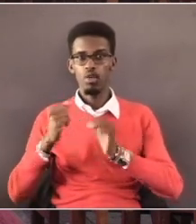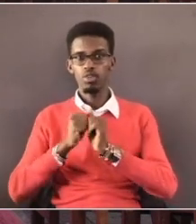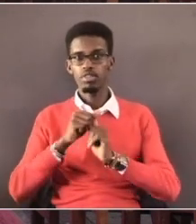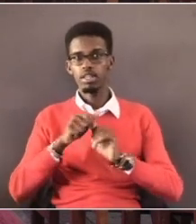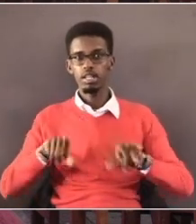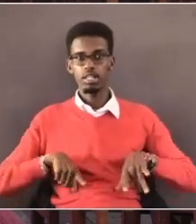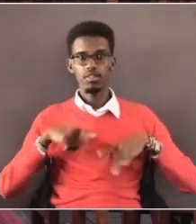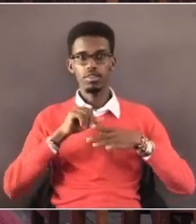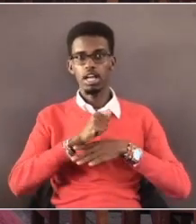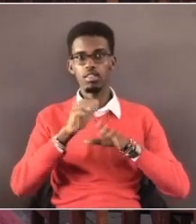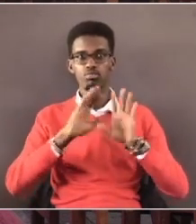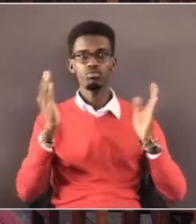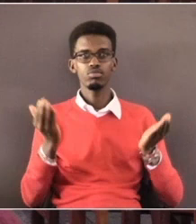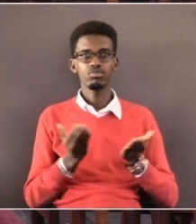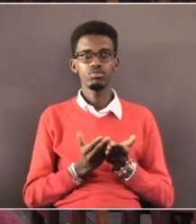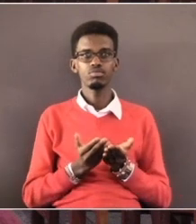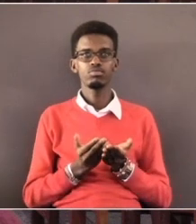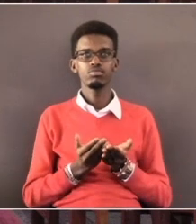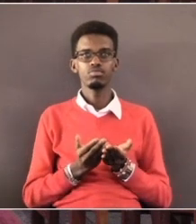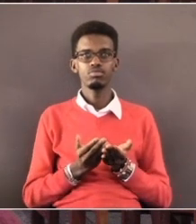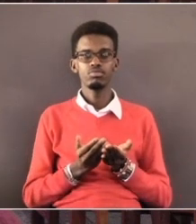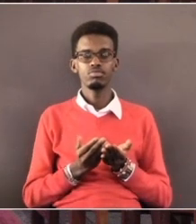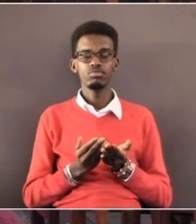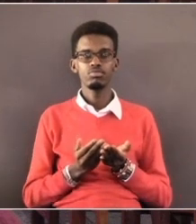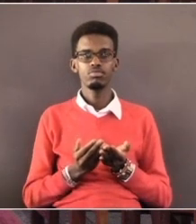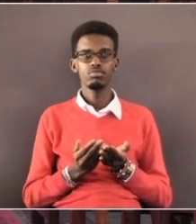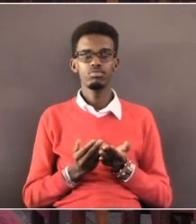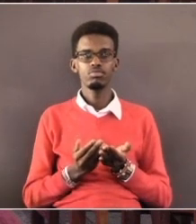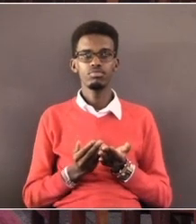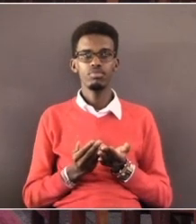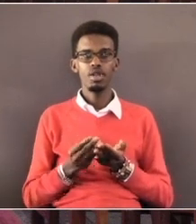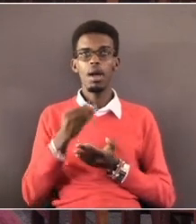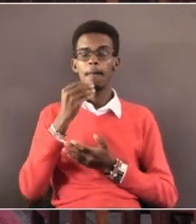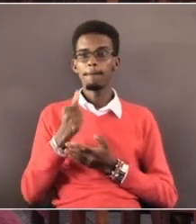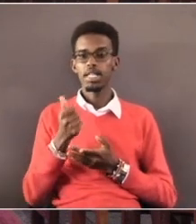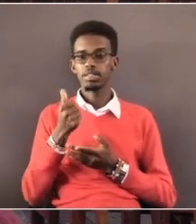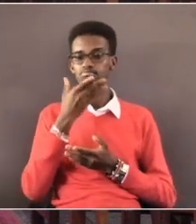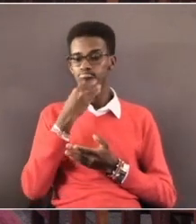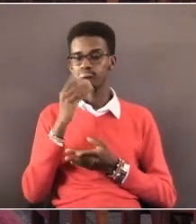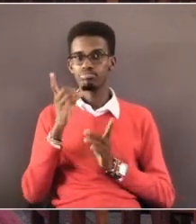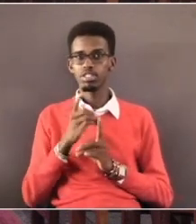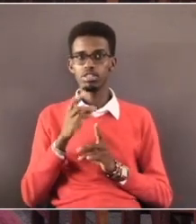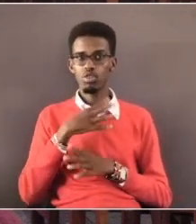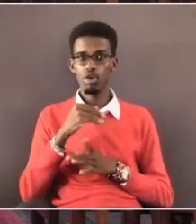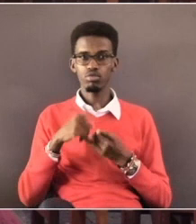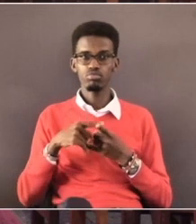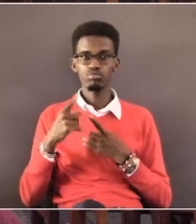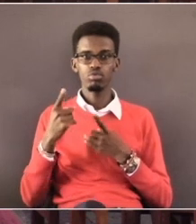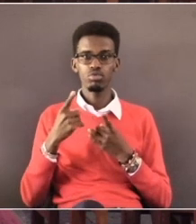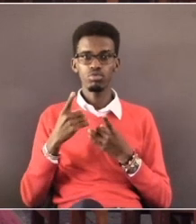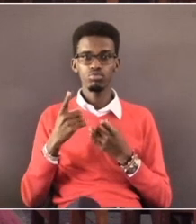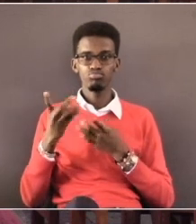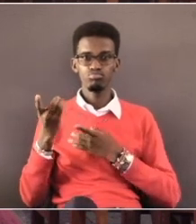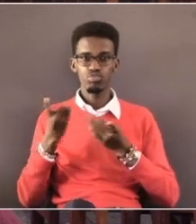another planet. And I'll be as blunt as that. The man you are dating is going to talk to a lady.